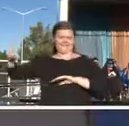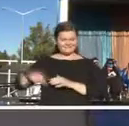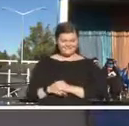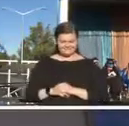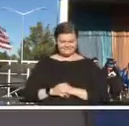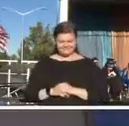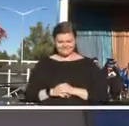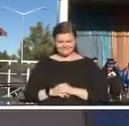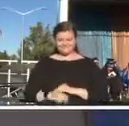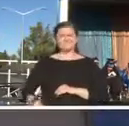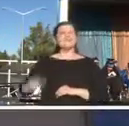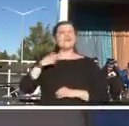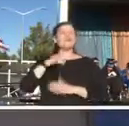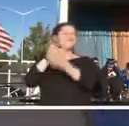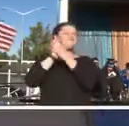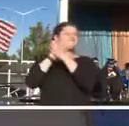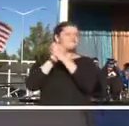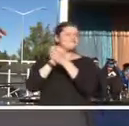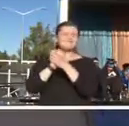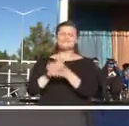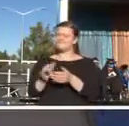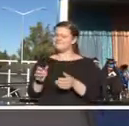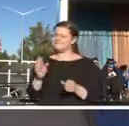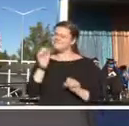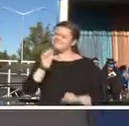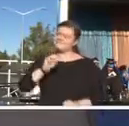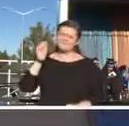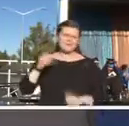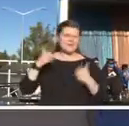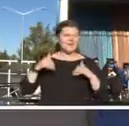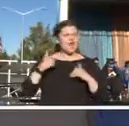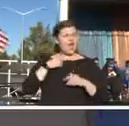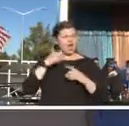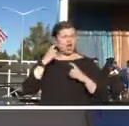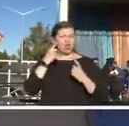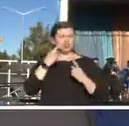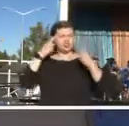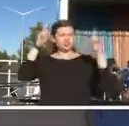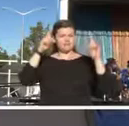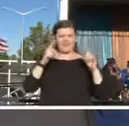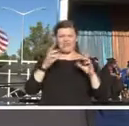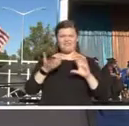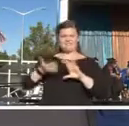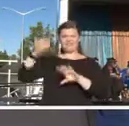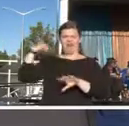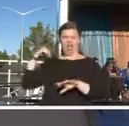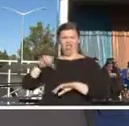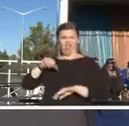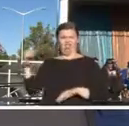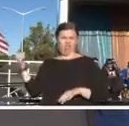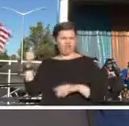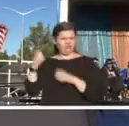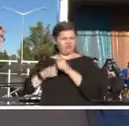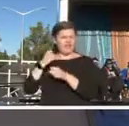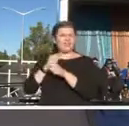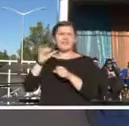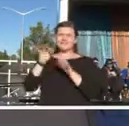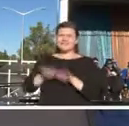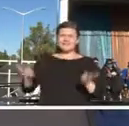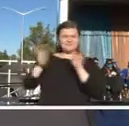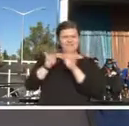Congratulations indeed on an achievement that in any other year would have been considered a significant educational